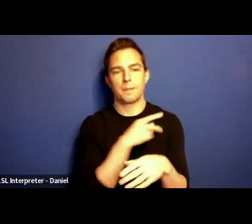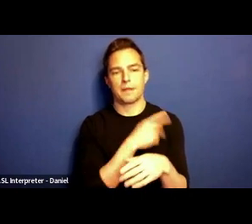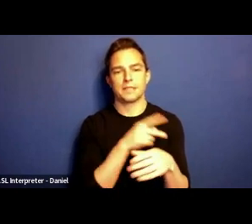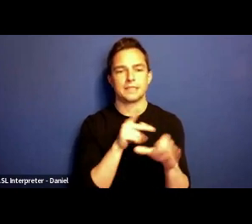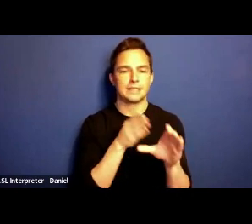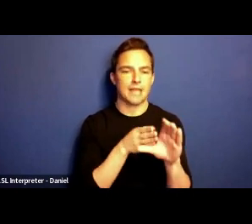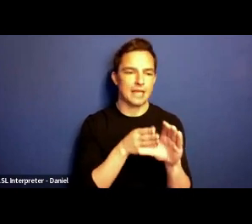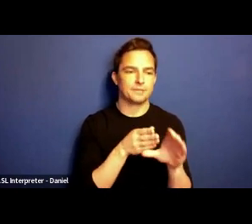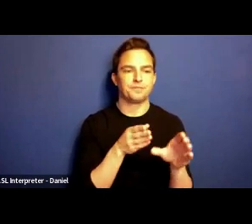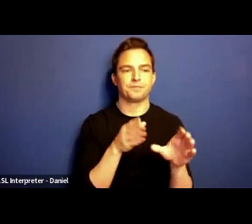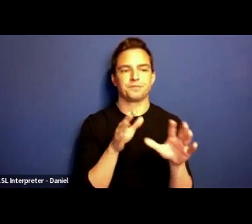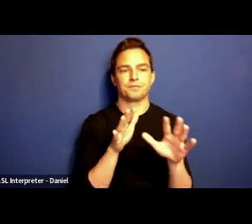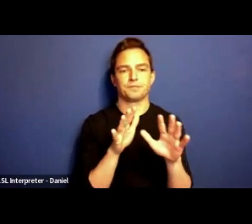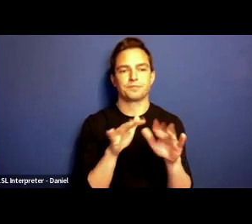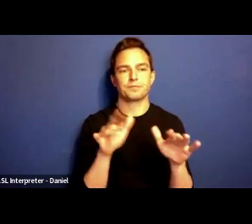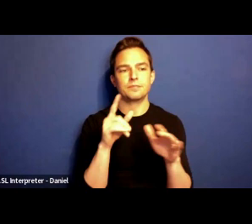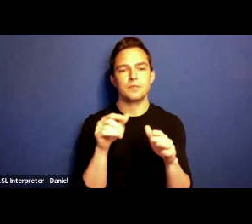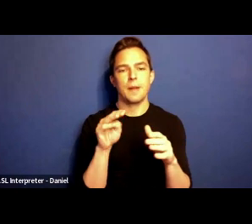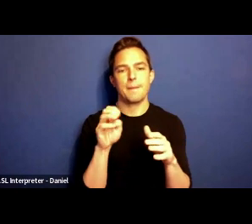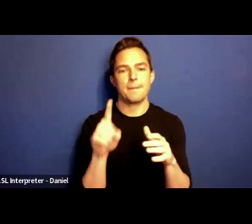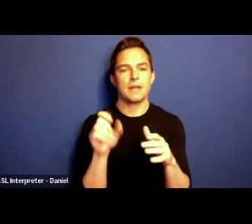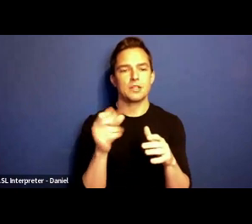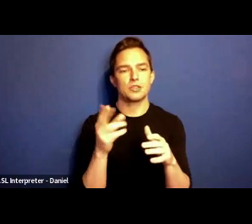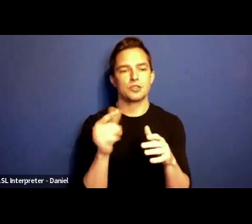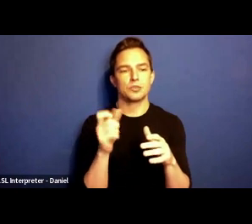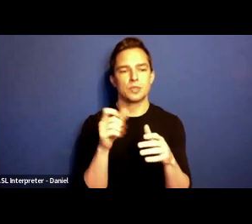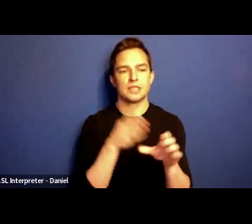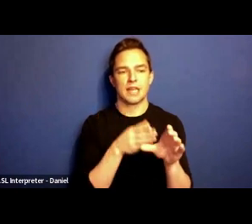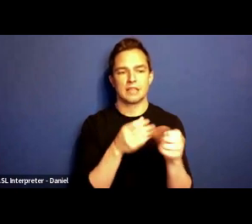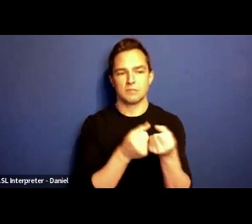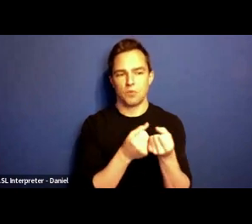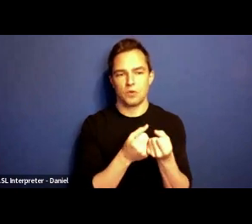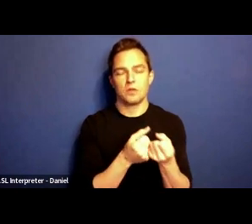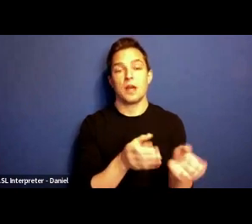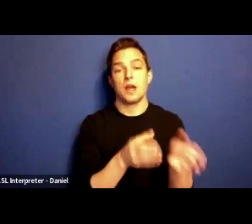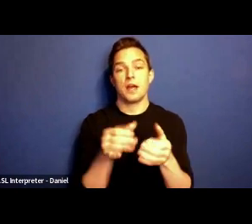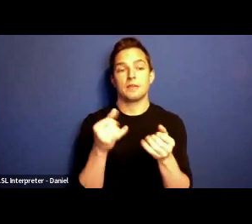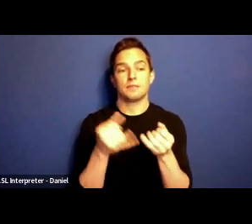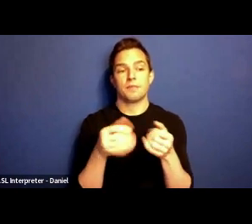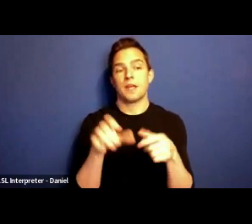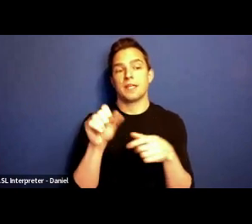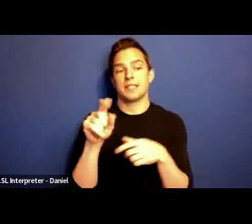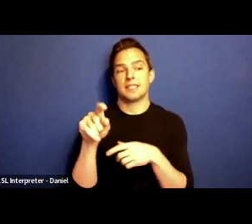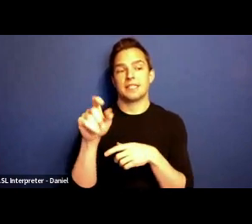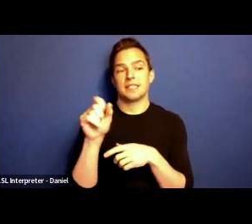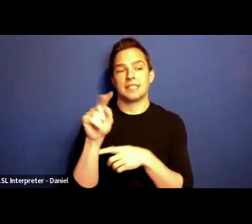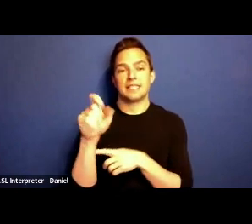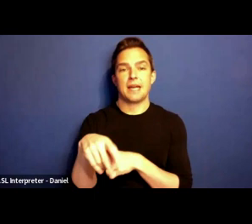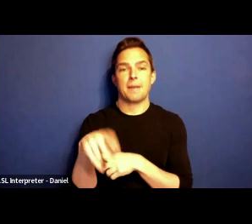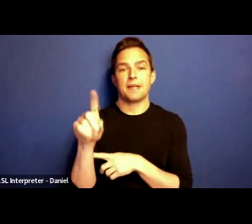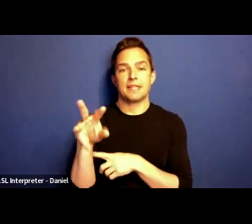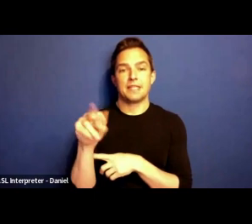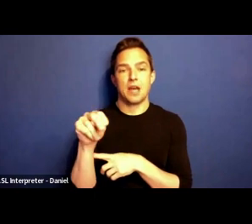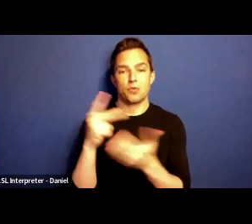or a med surge bed with psych support, and step-down programs. I'm going to